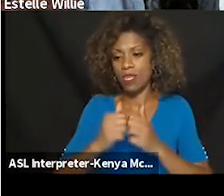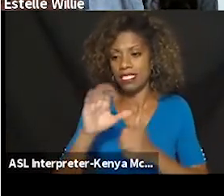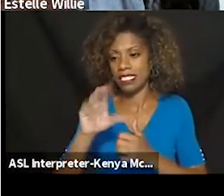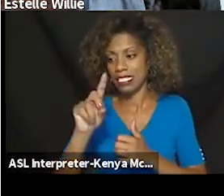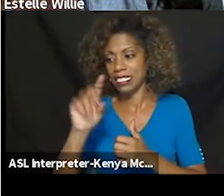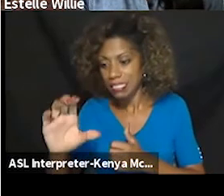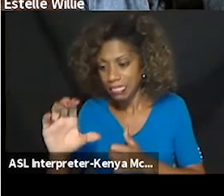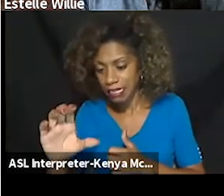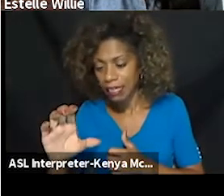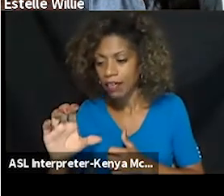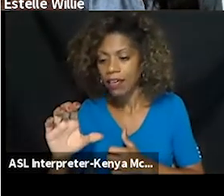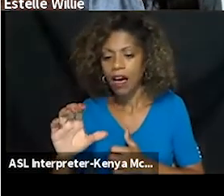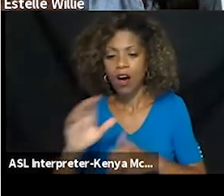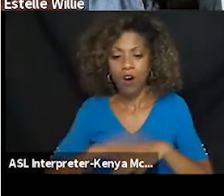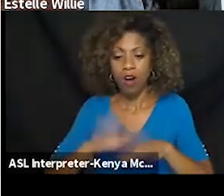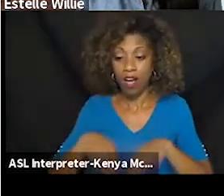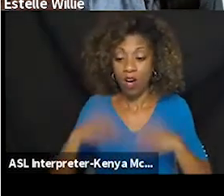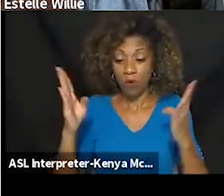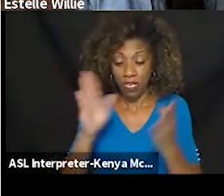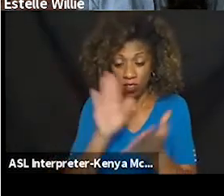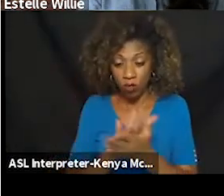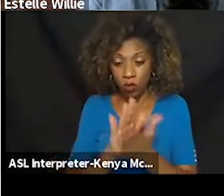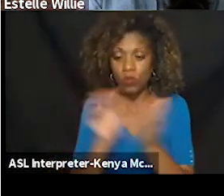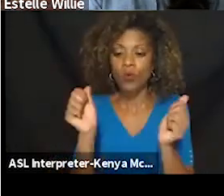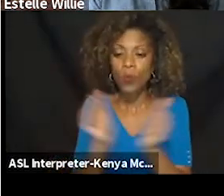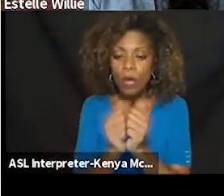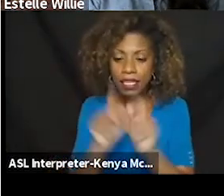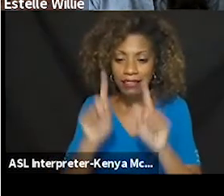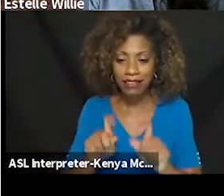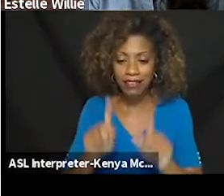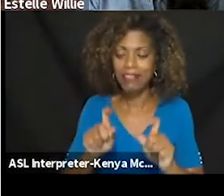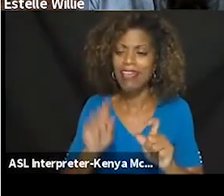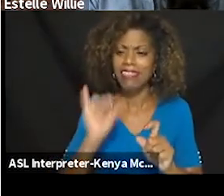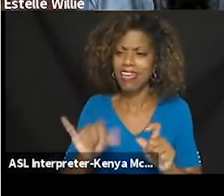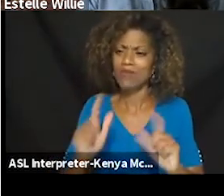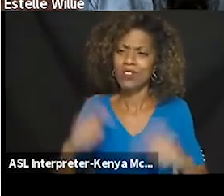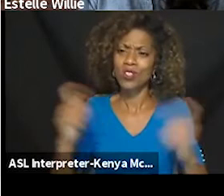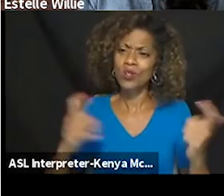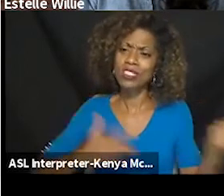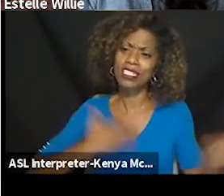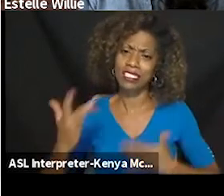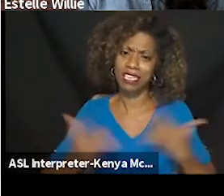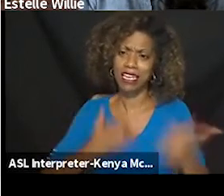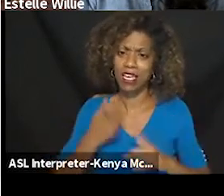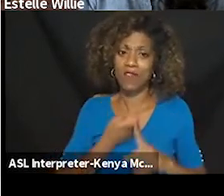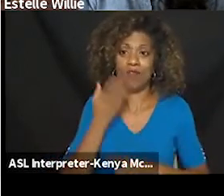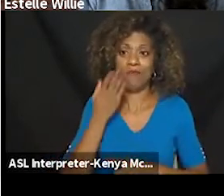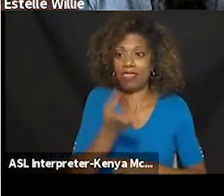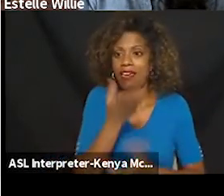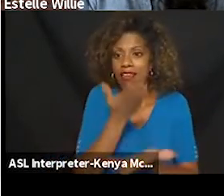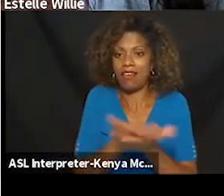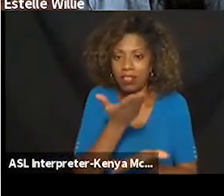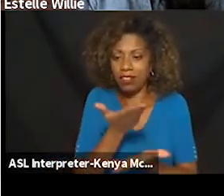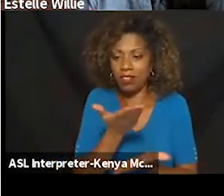huge outsized impact and really exciting. And then the fourth thing is we also wanted